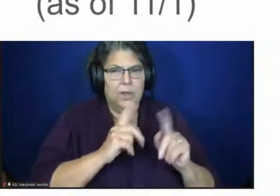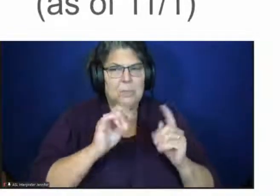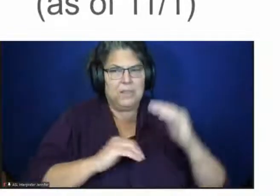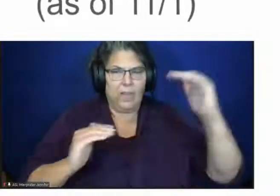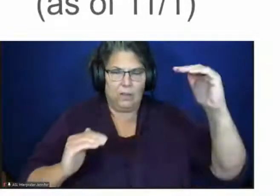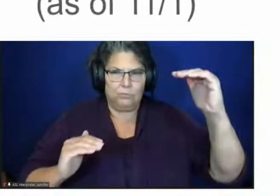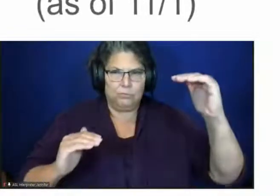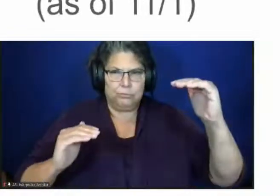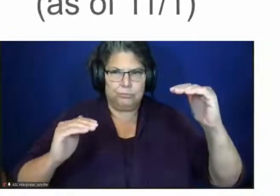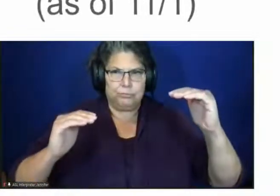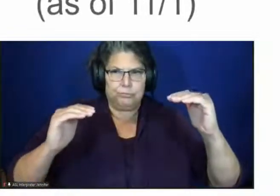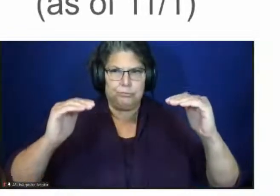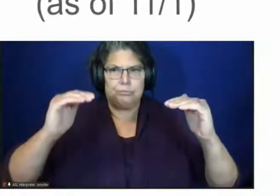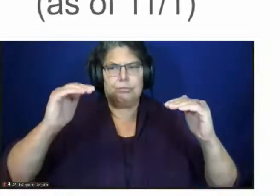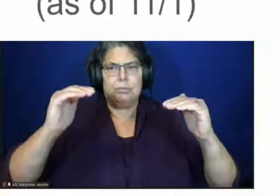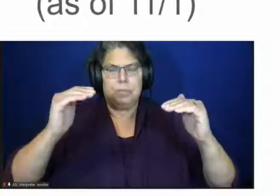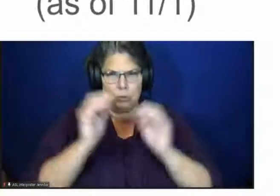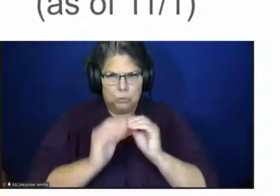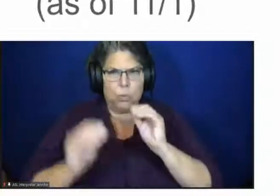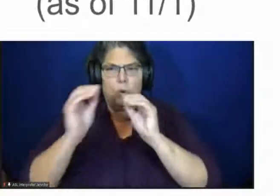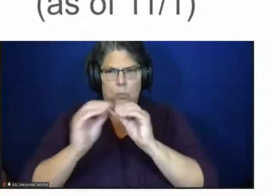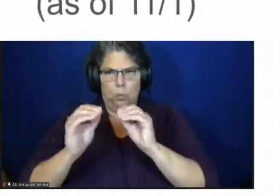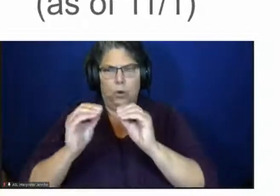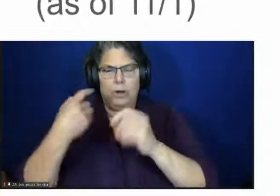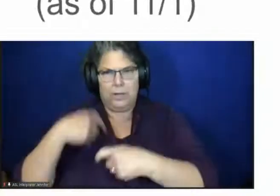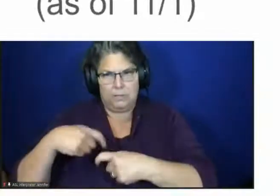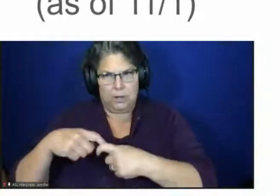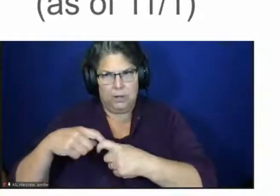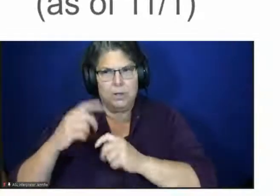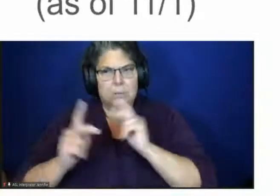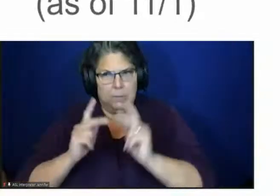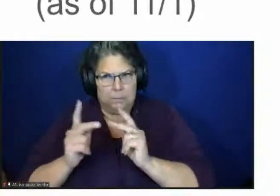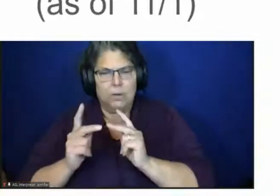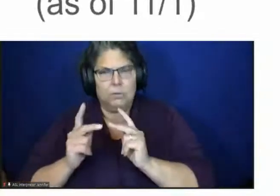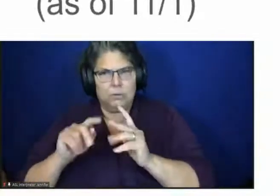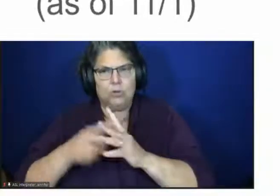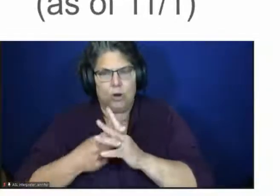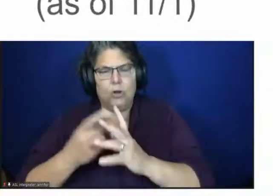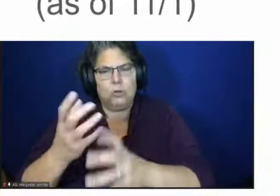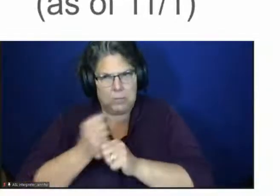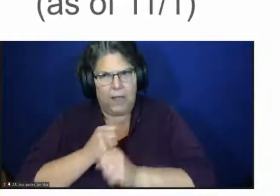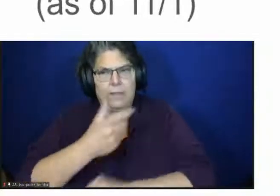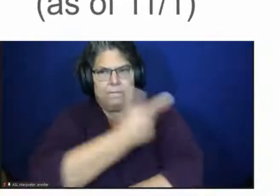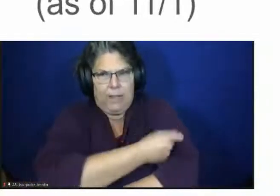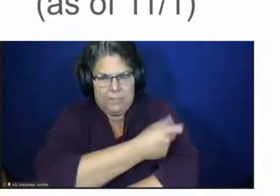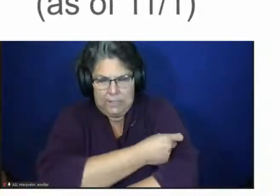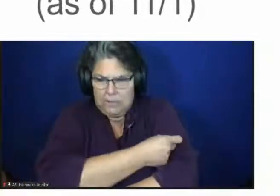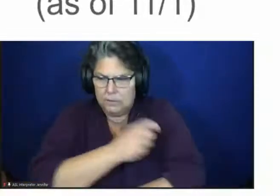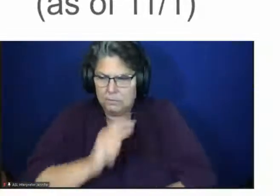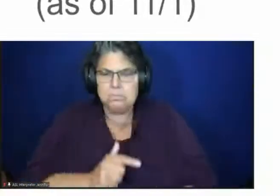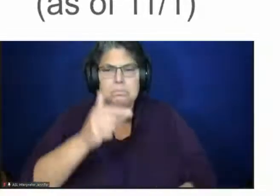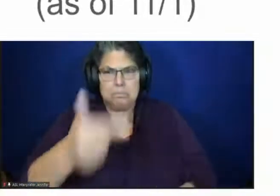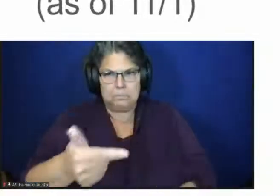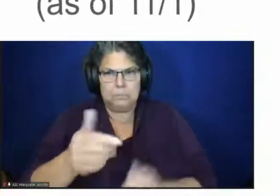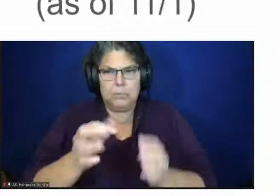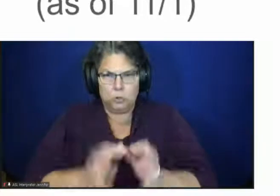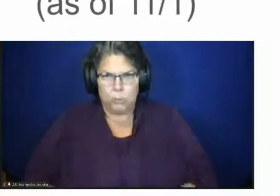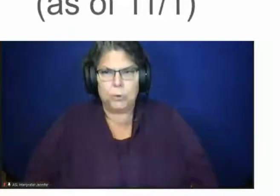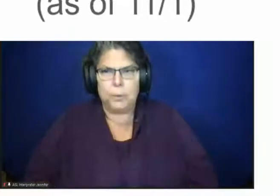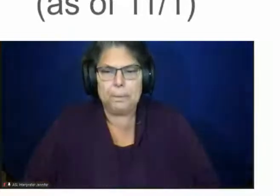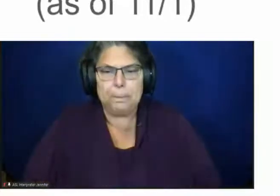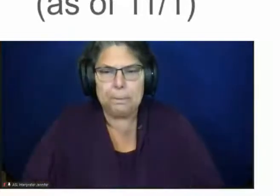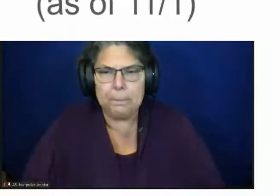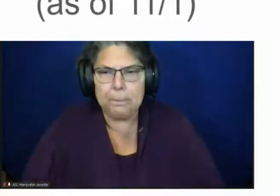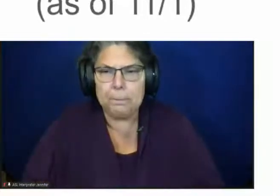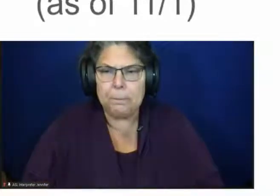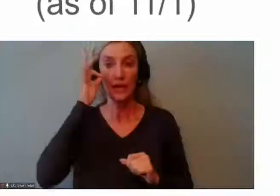our Hispanic residents are getting the vaccines. Native American community still has